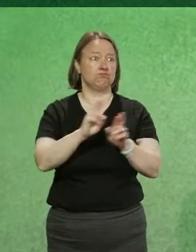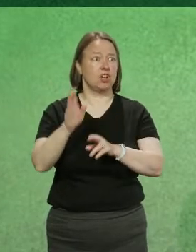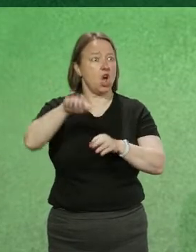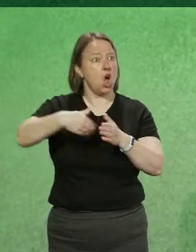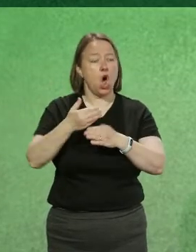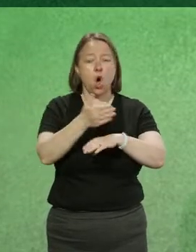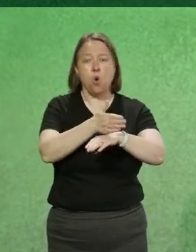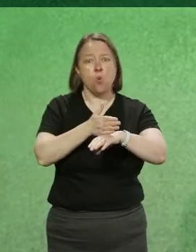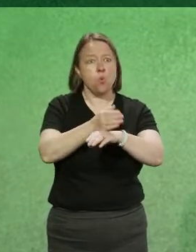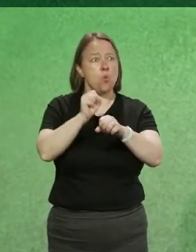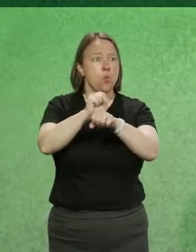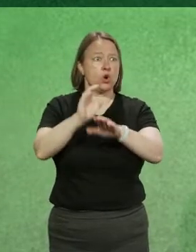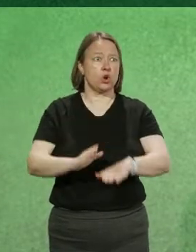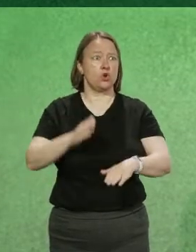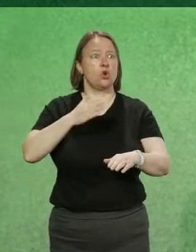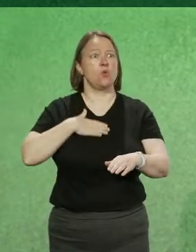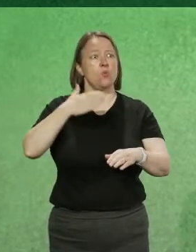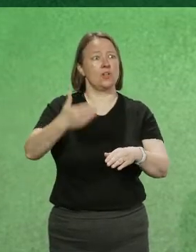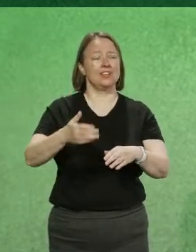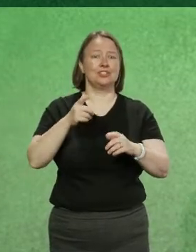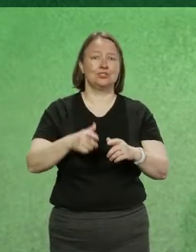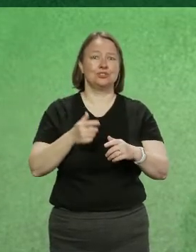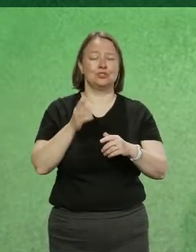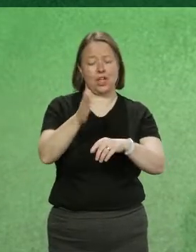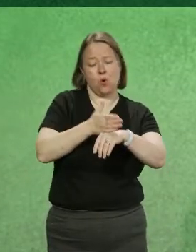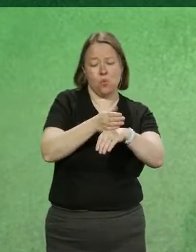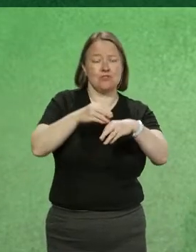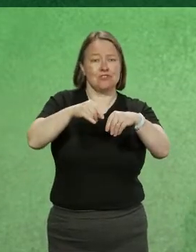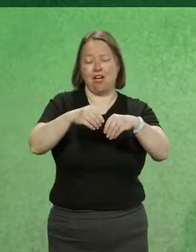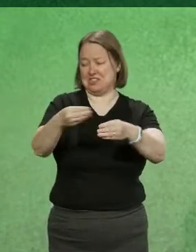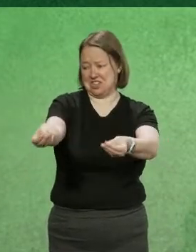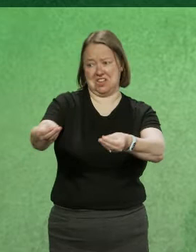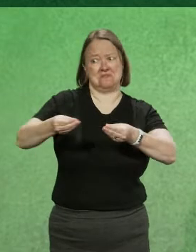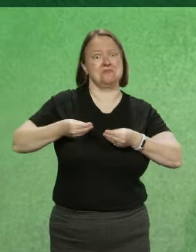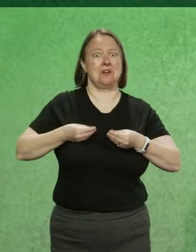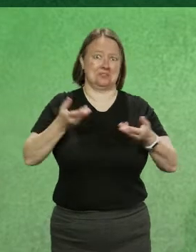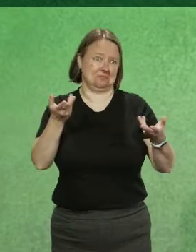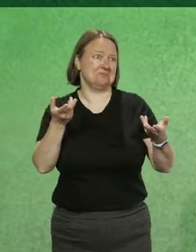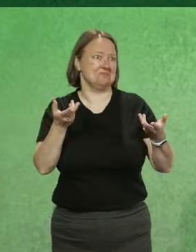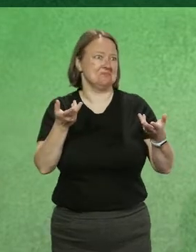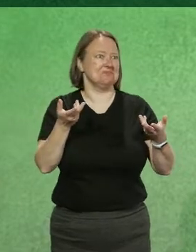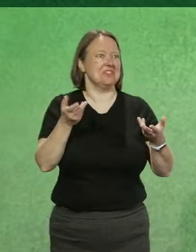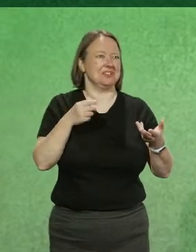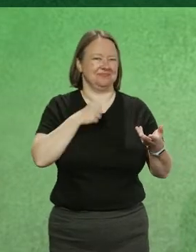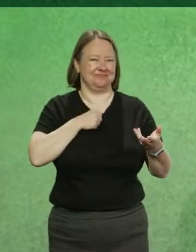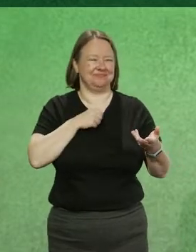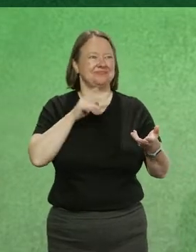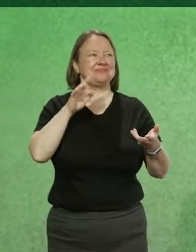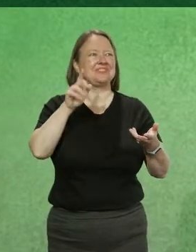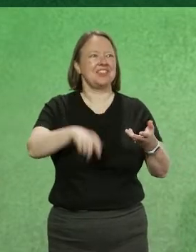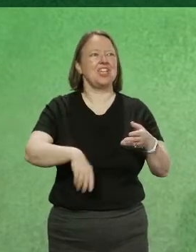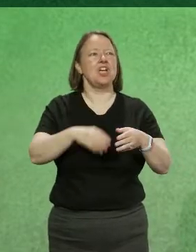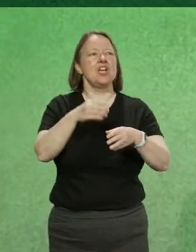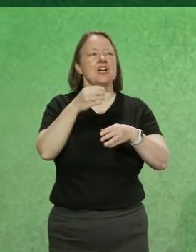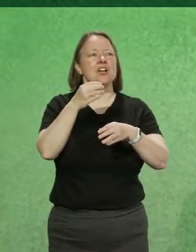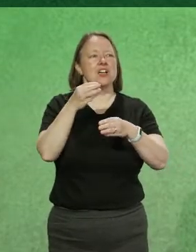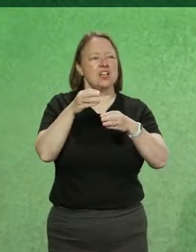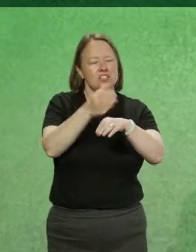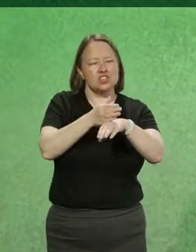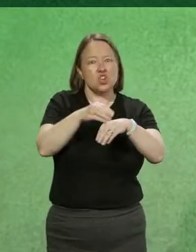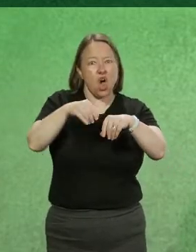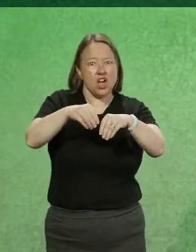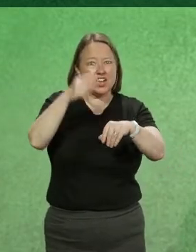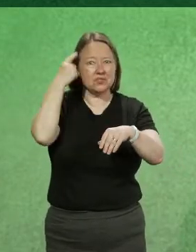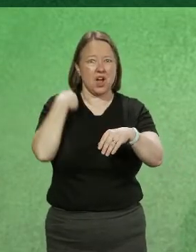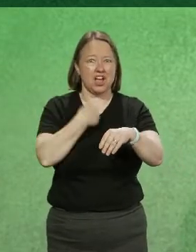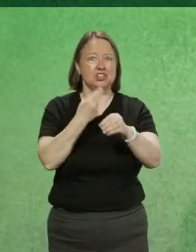them, are willing to hand over their wood waste, that is the the sawdust to us, for us to